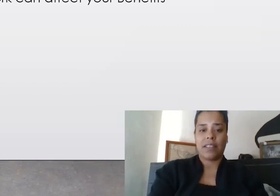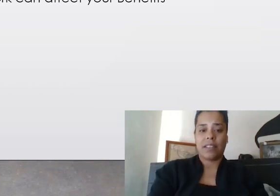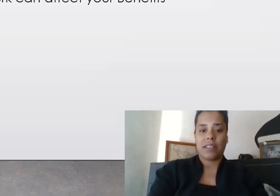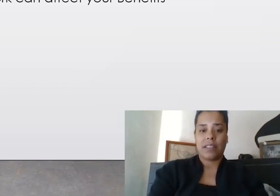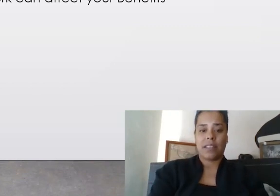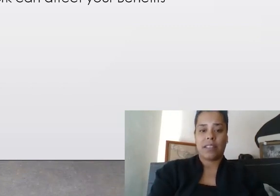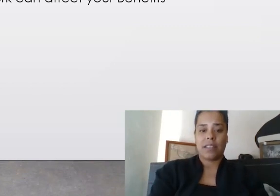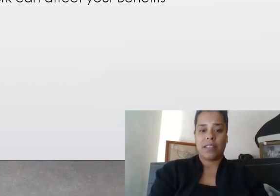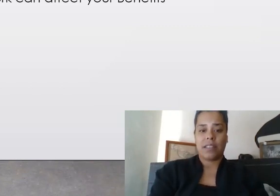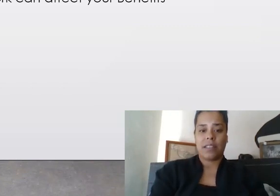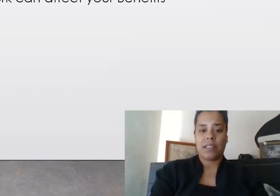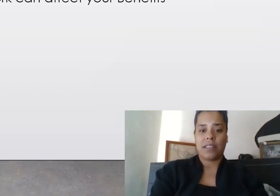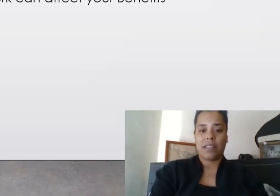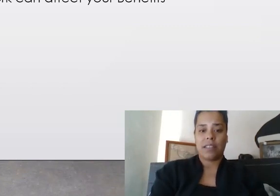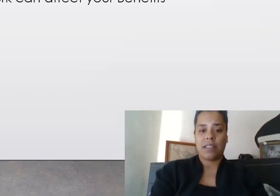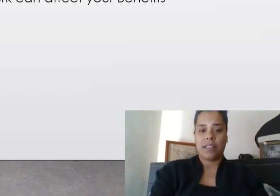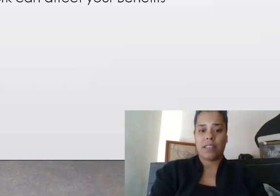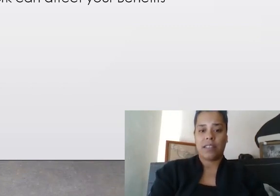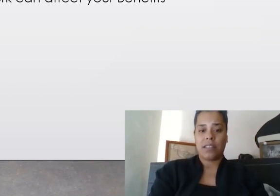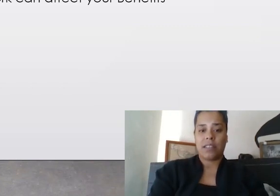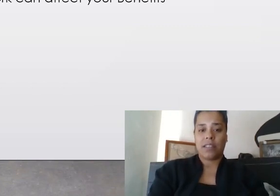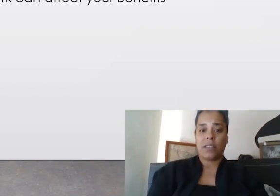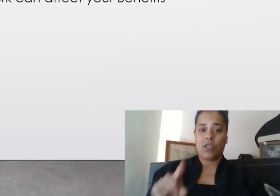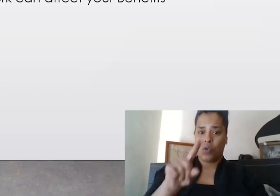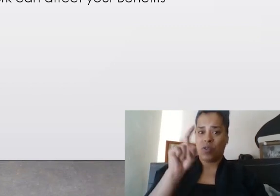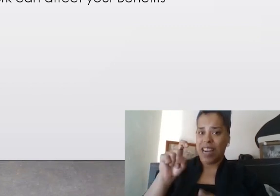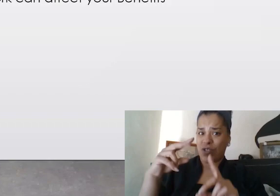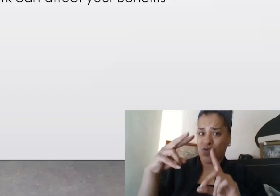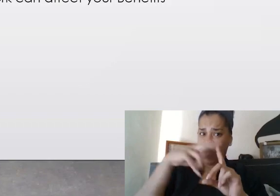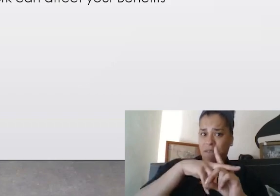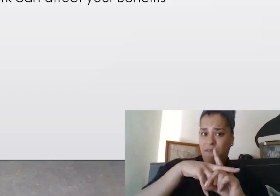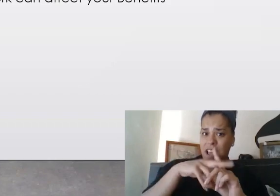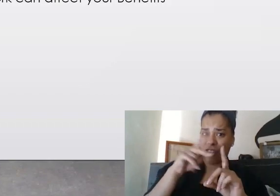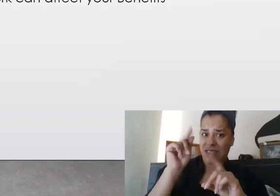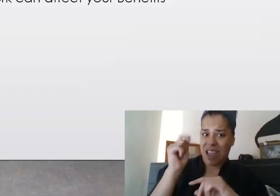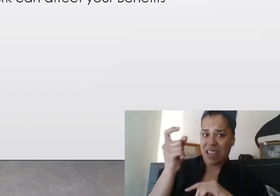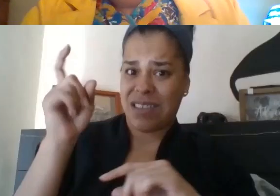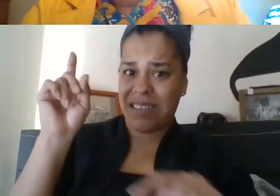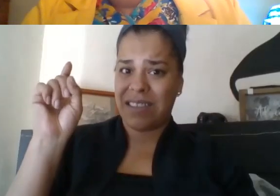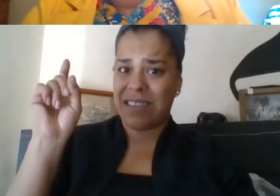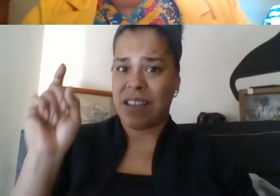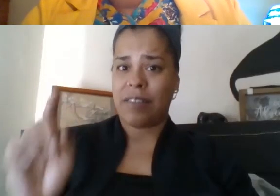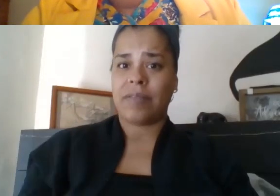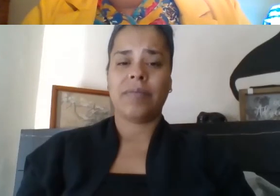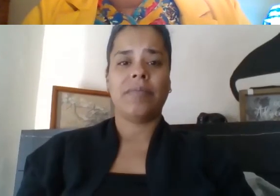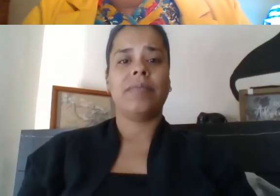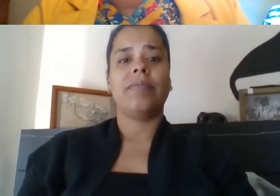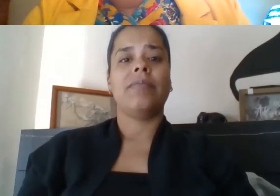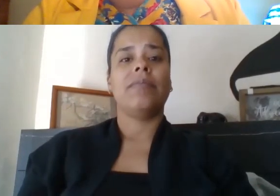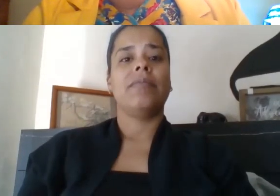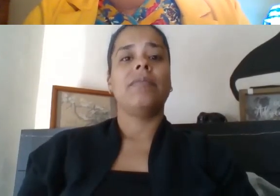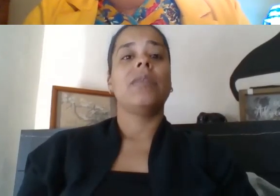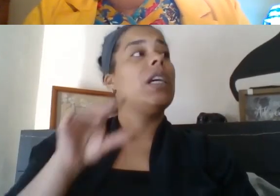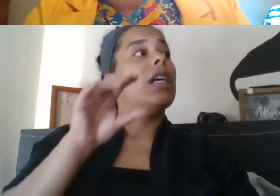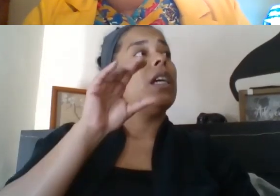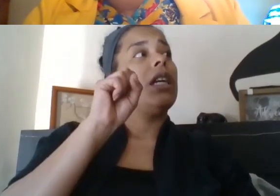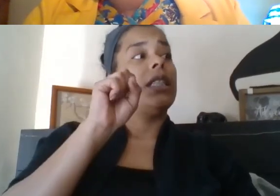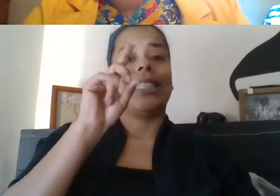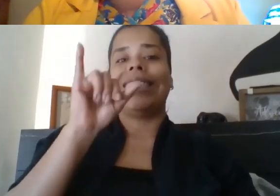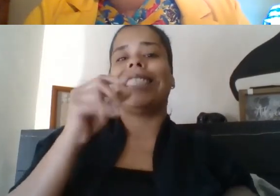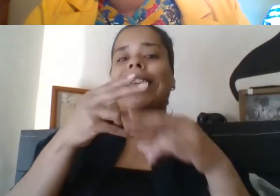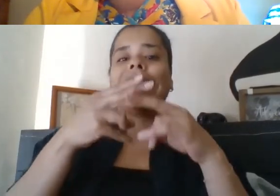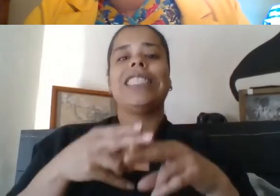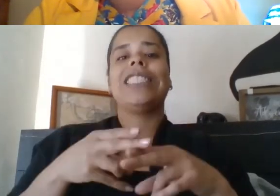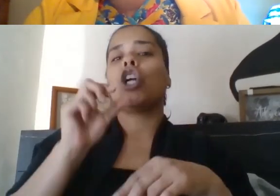to file taxes if they're receiving SSDI and work part-time? So SSDI is considered unearned